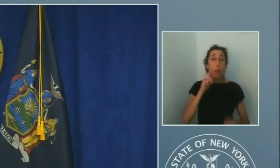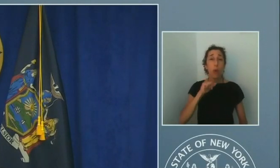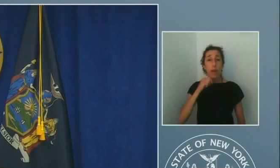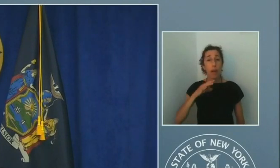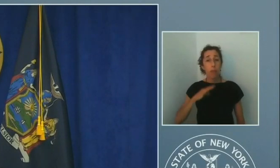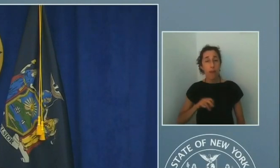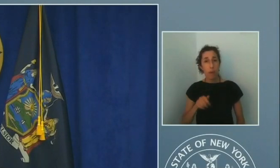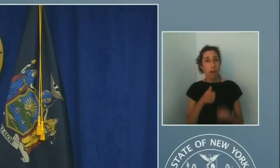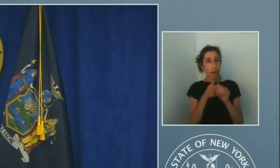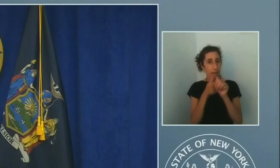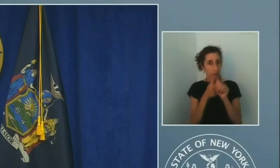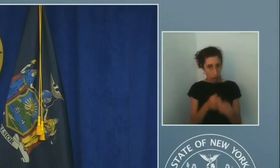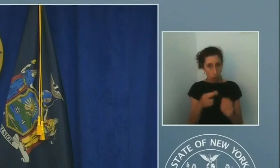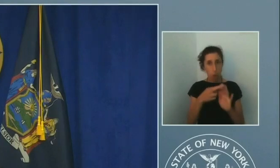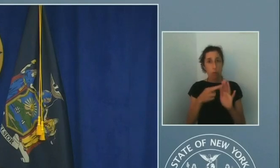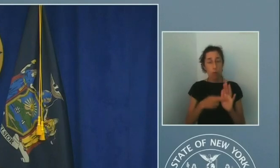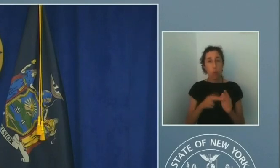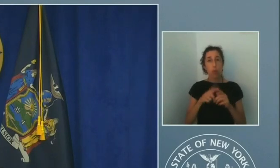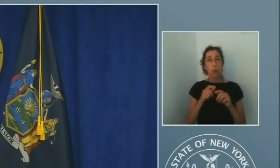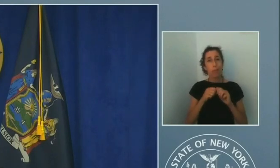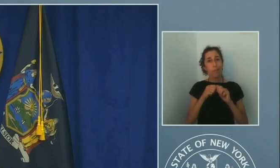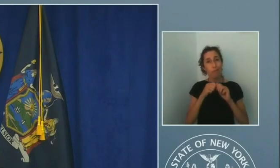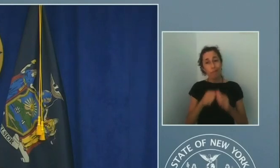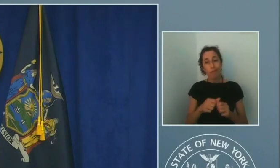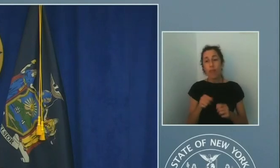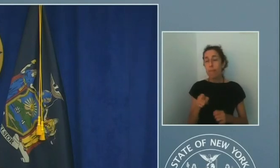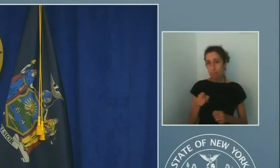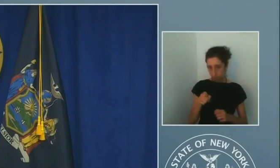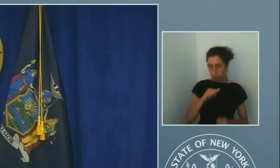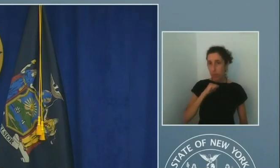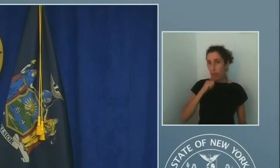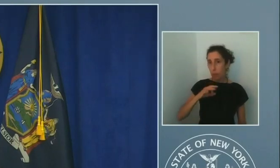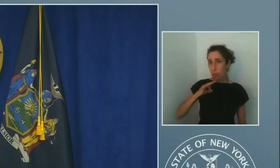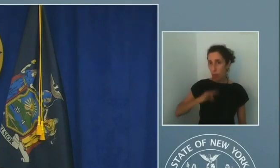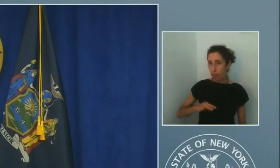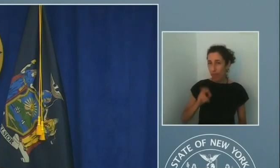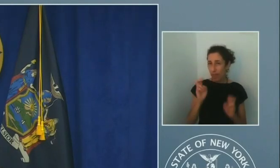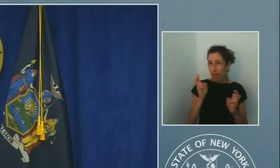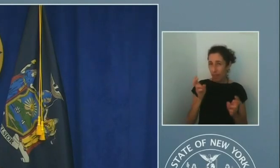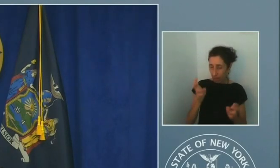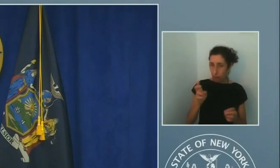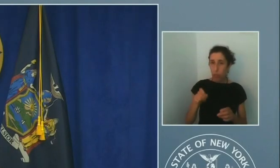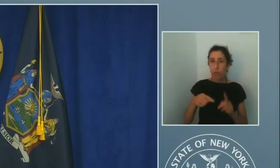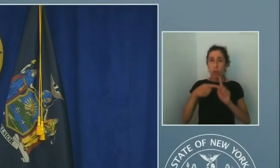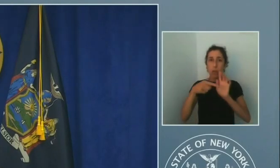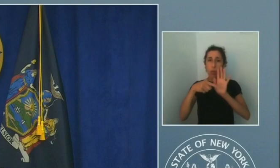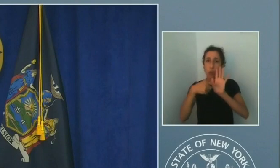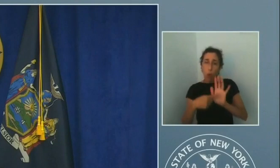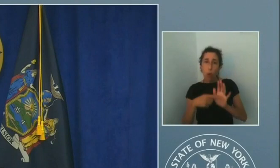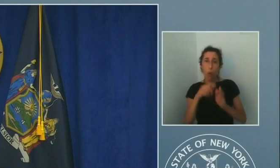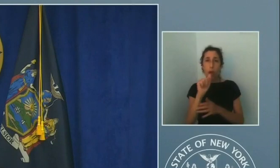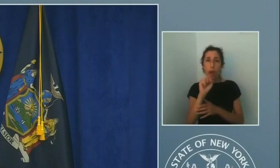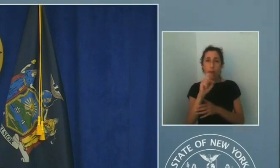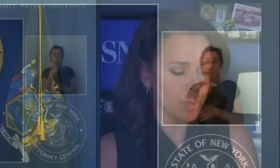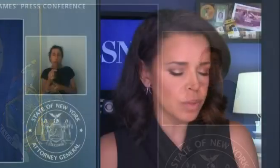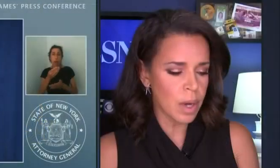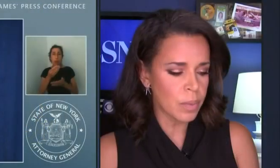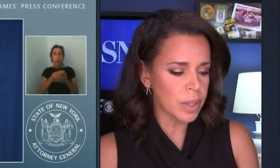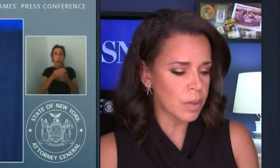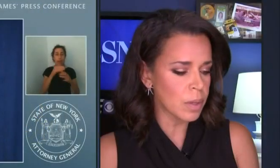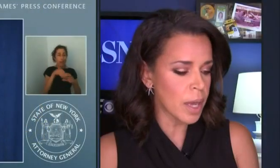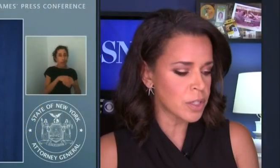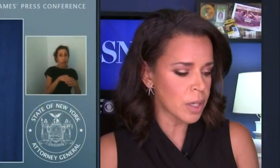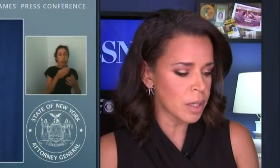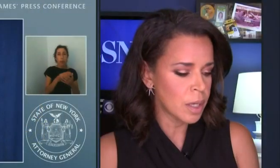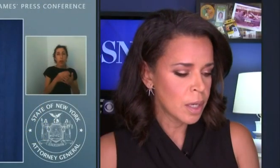think that's a significant part of what's going on here. Yeah, in fact, according to the lawsuit,